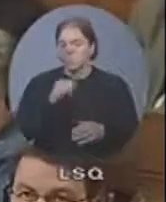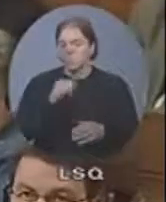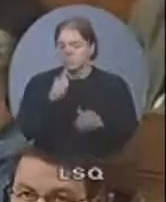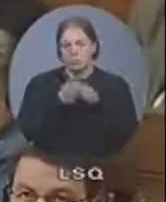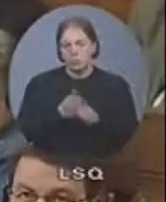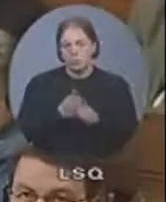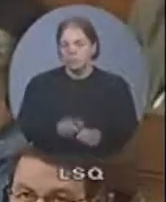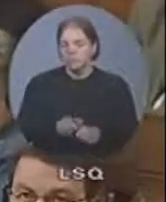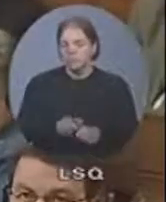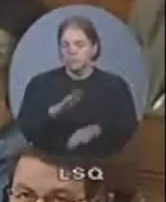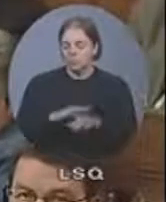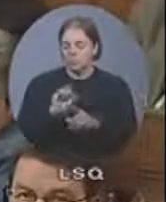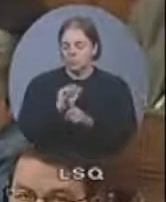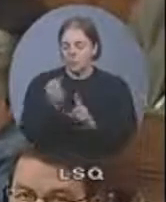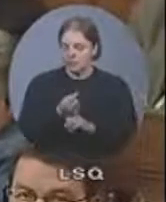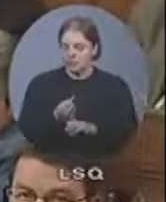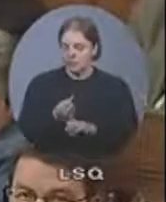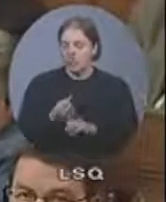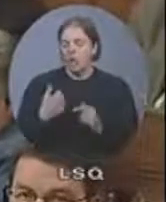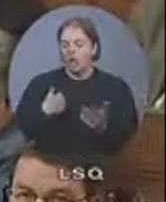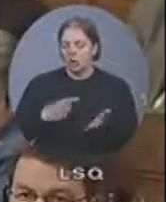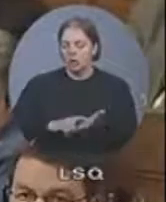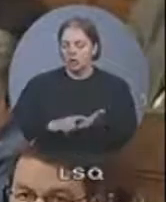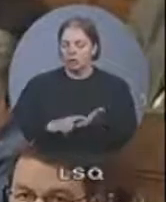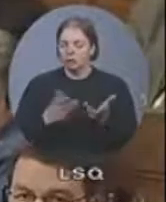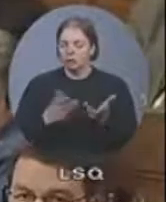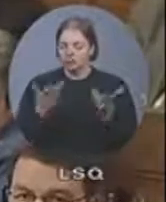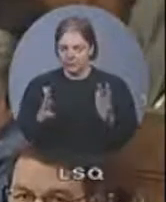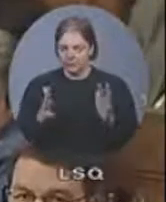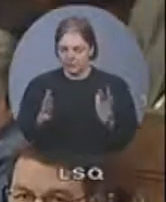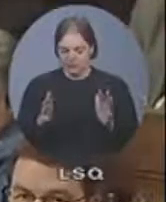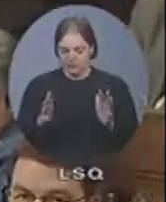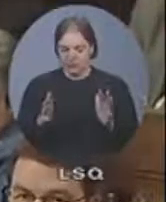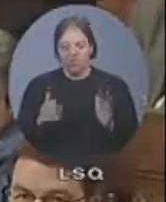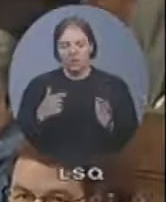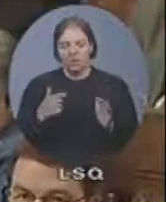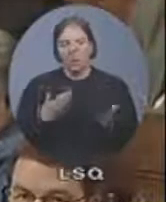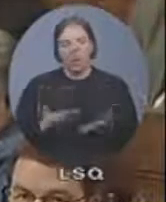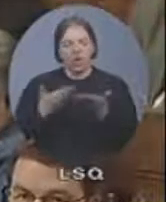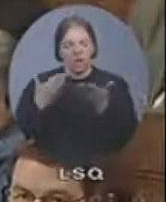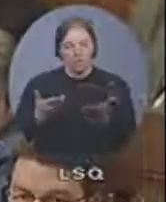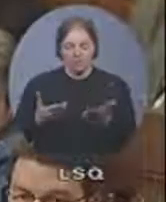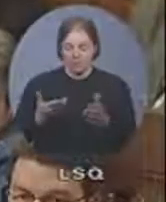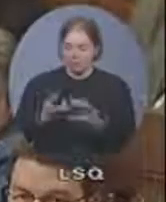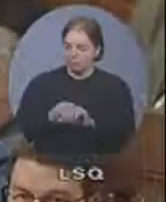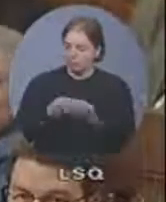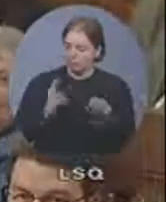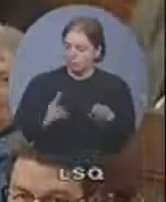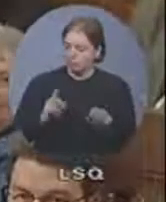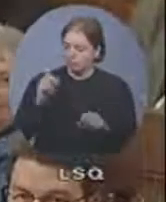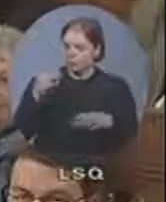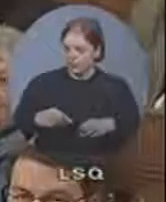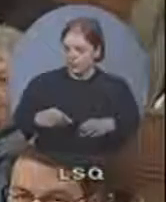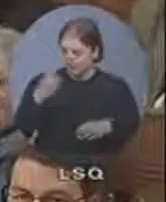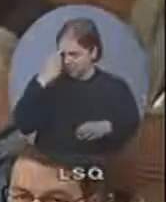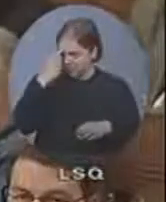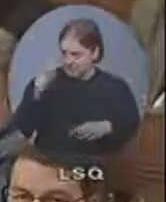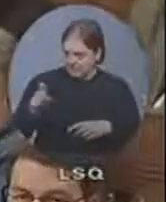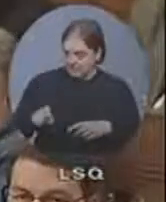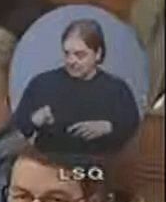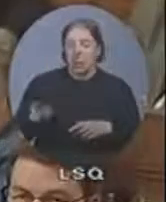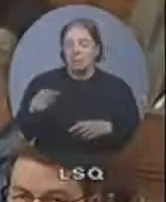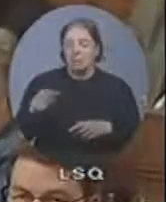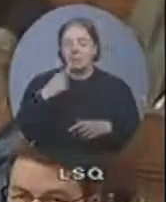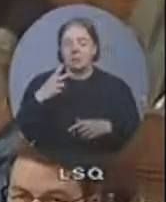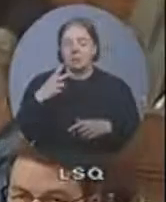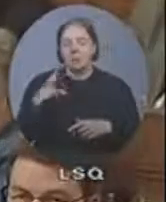been taken. I offered to resign if the Prime Minister felt it necessary, and he did not accept it. The person